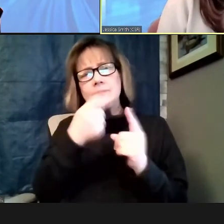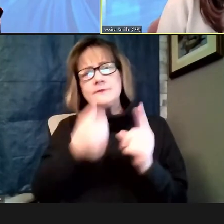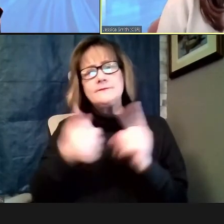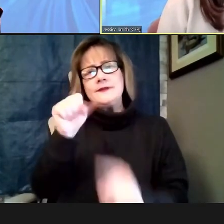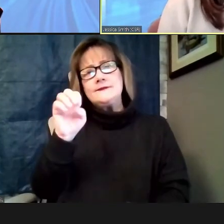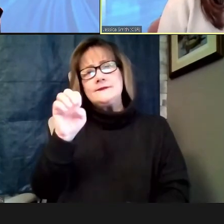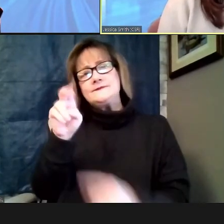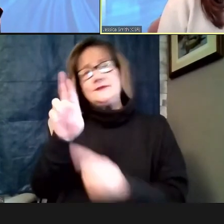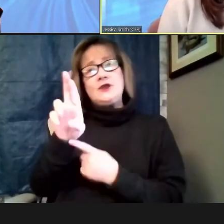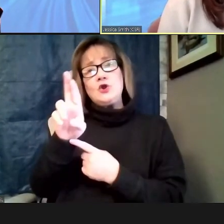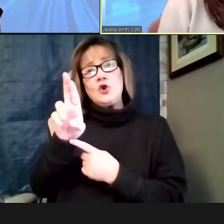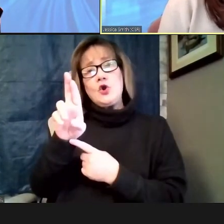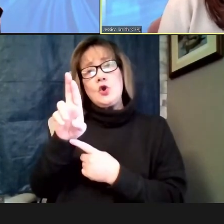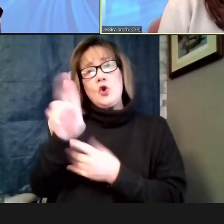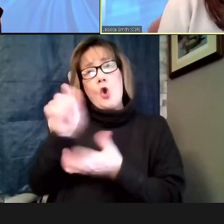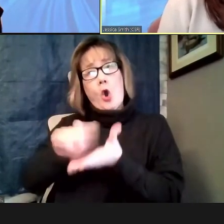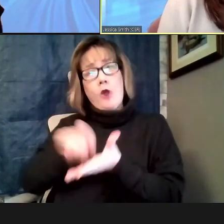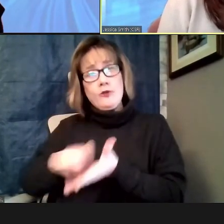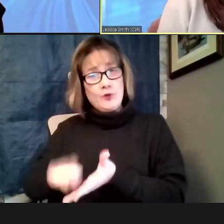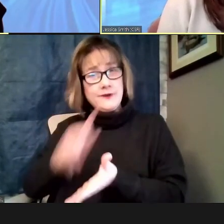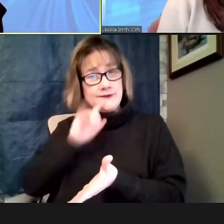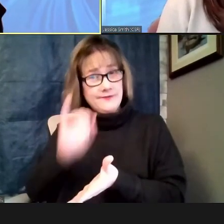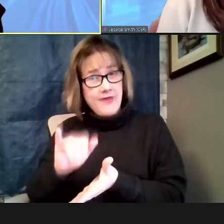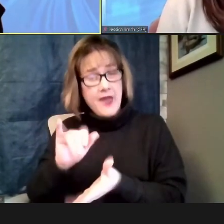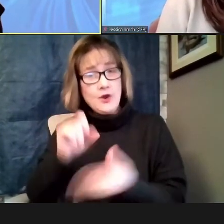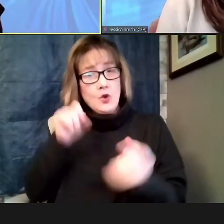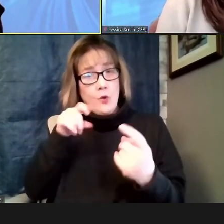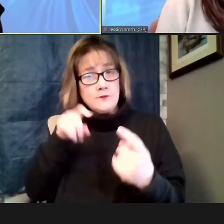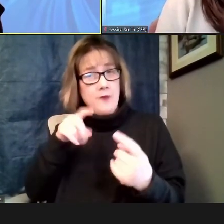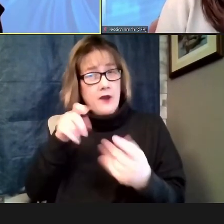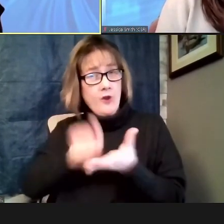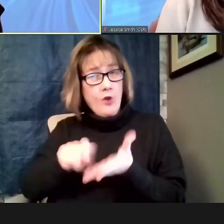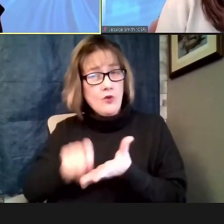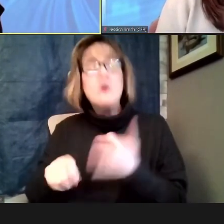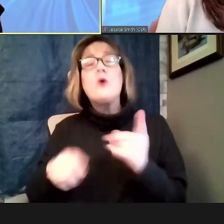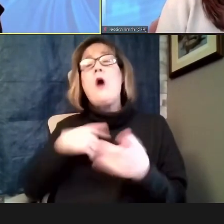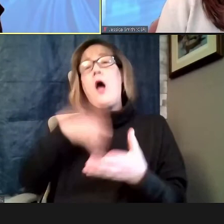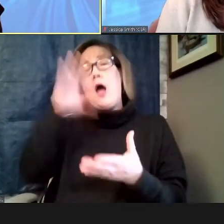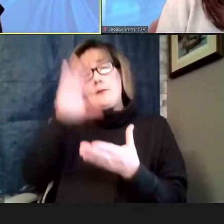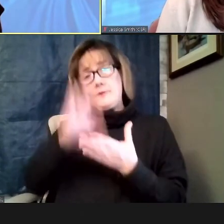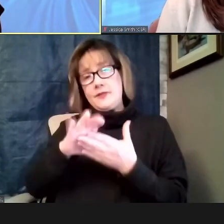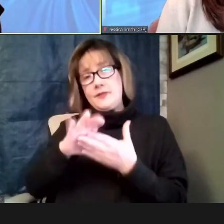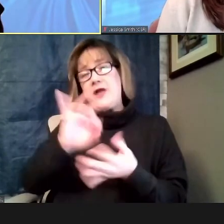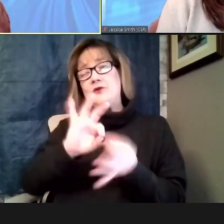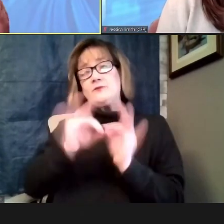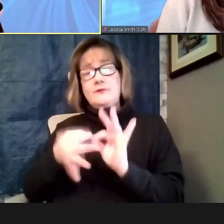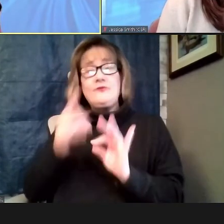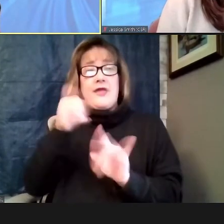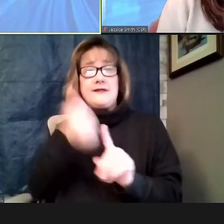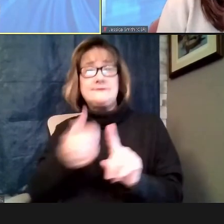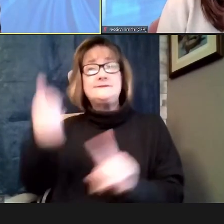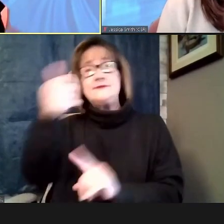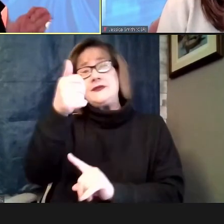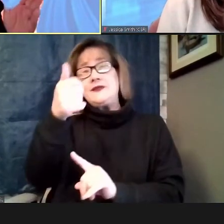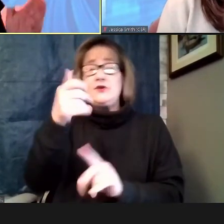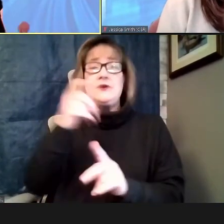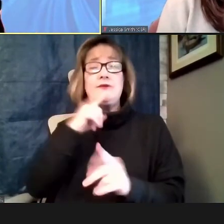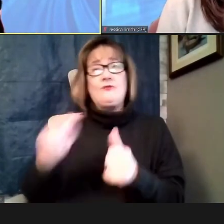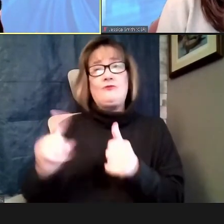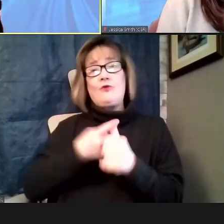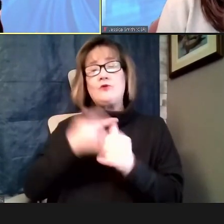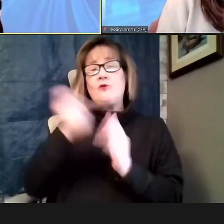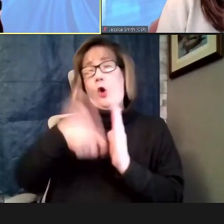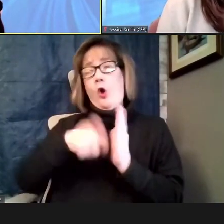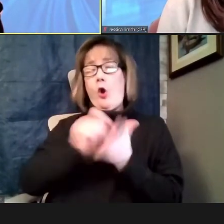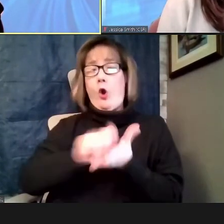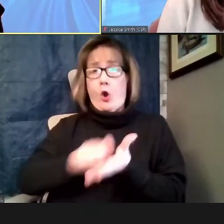that corresponding author? Yes, I believe in this interpretation, senior author can either be the first author or the